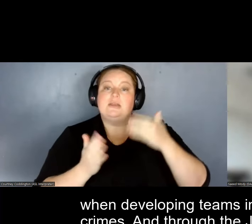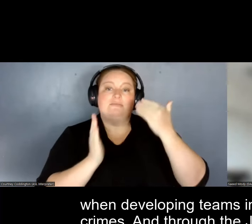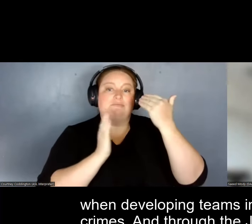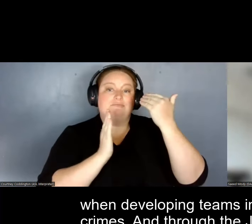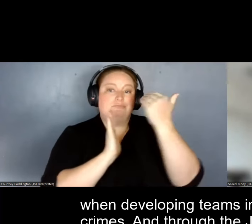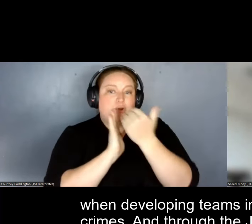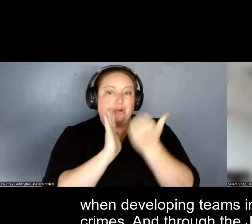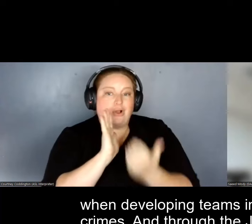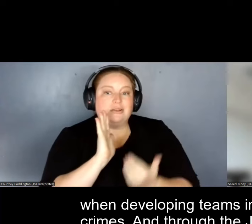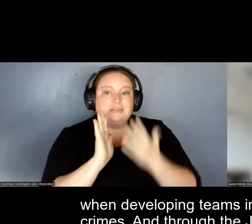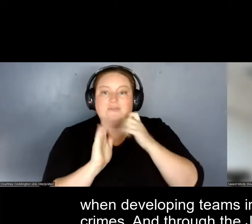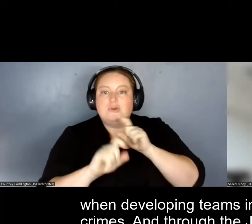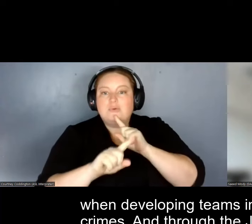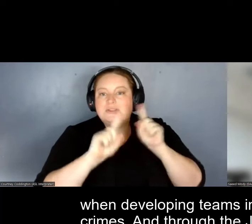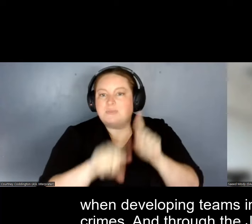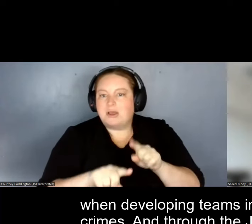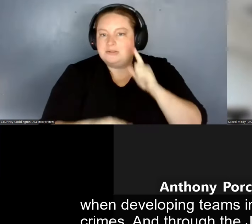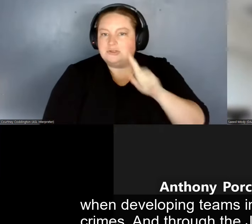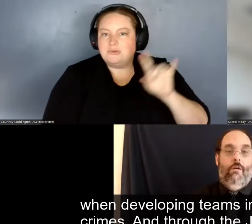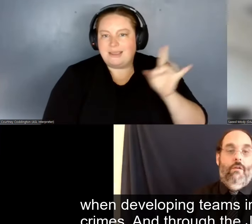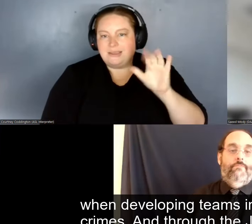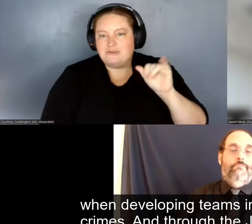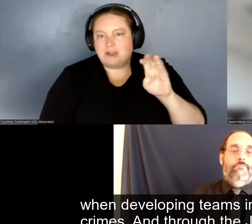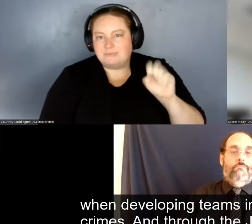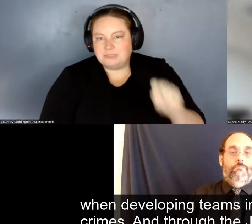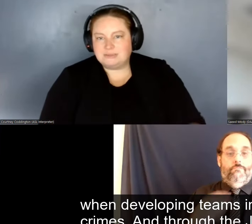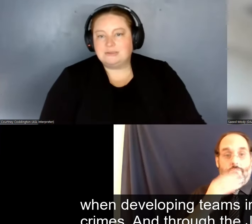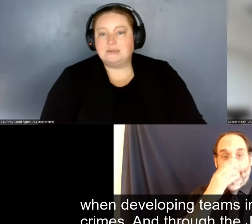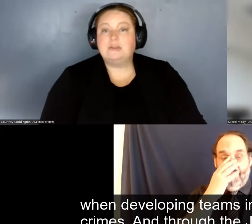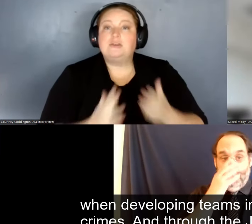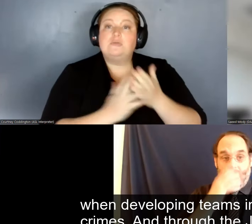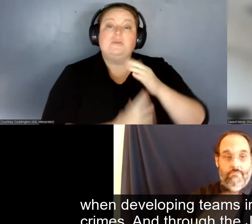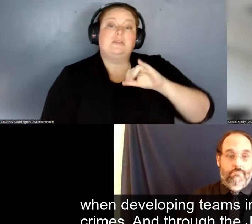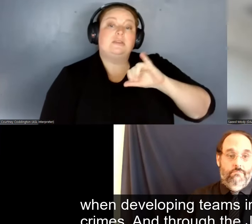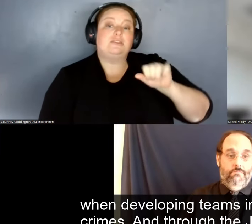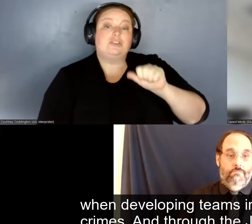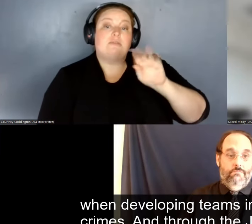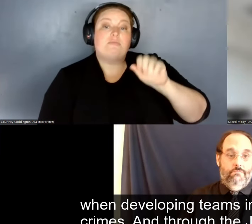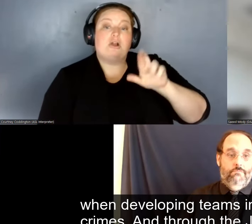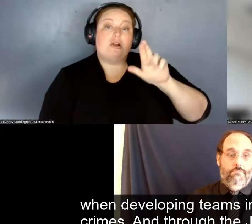teams in response to hate crimes. And through the